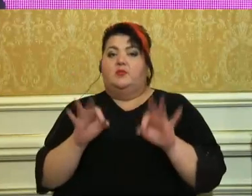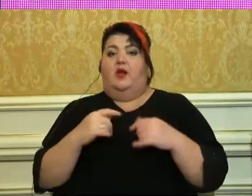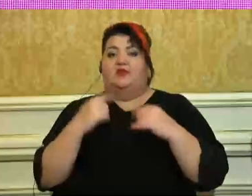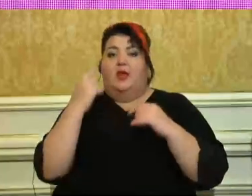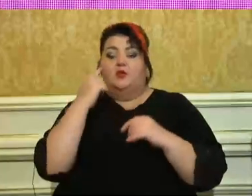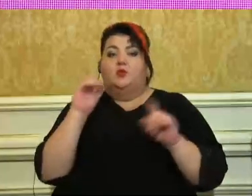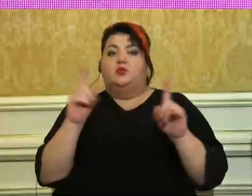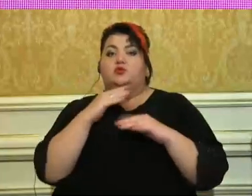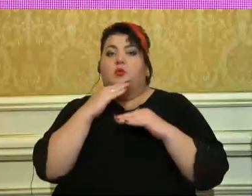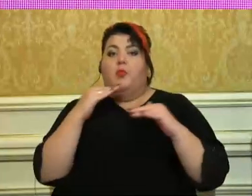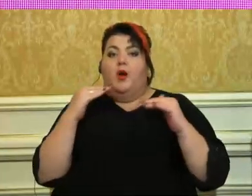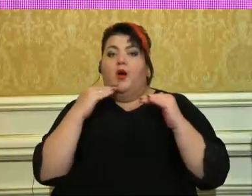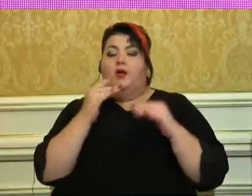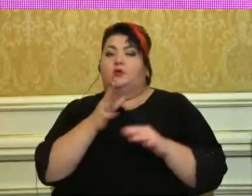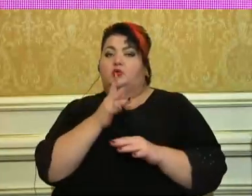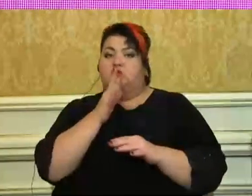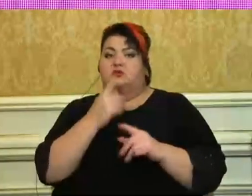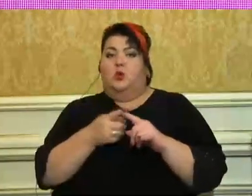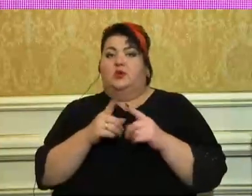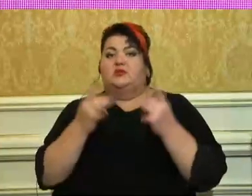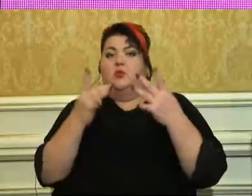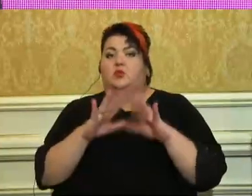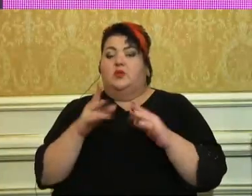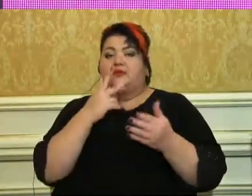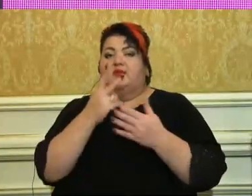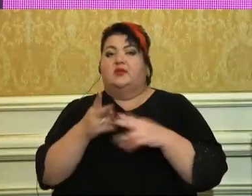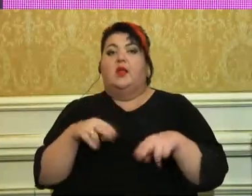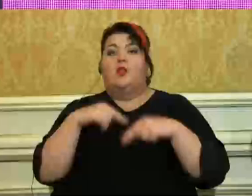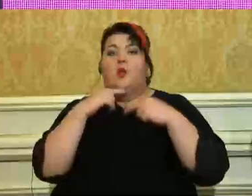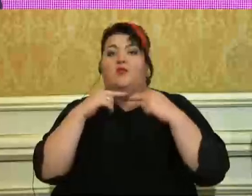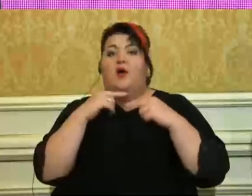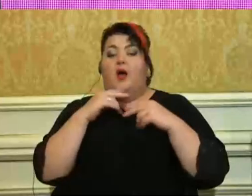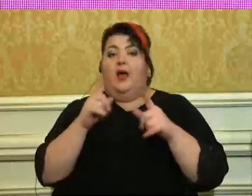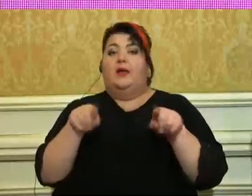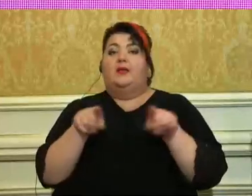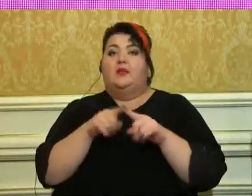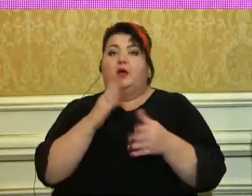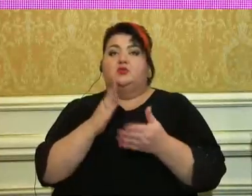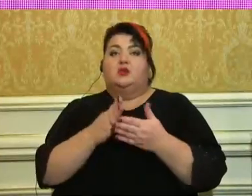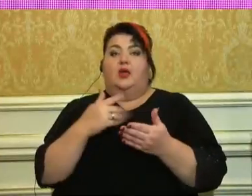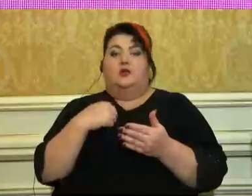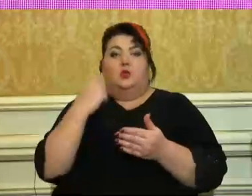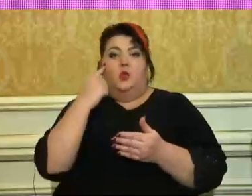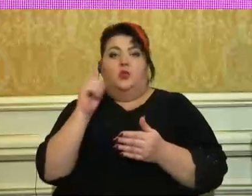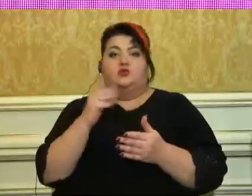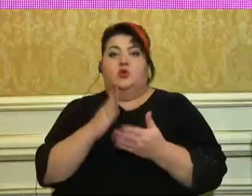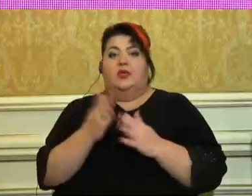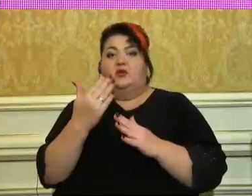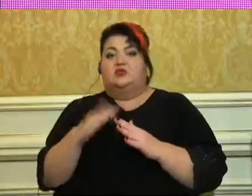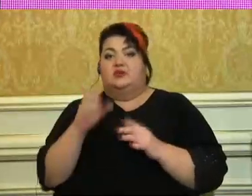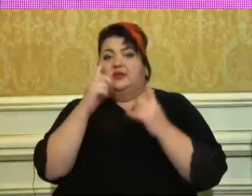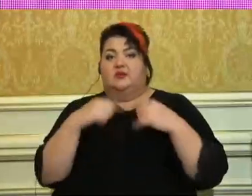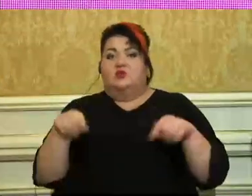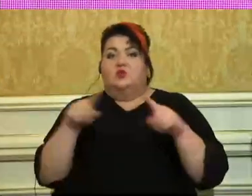And I really think that a lot of time we haven't paid enough attention to this, and I think that the part